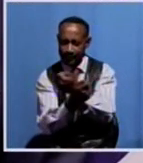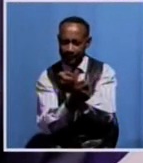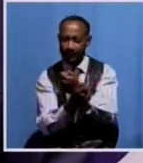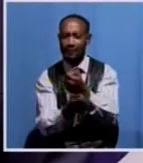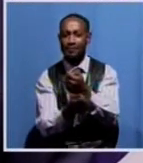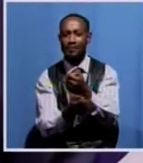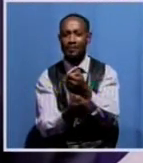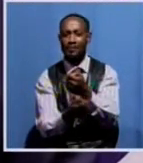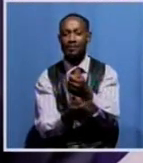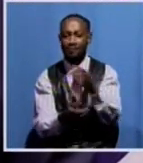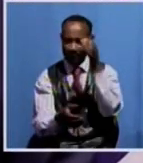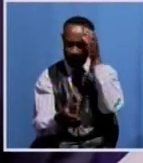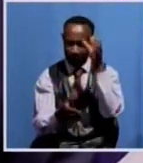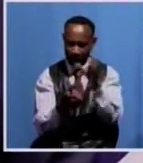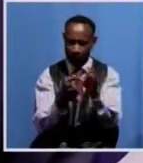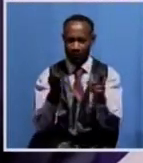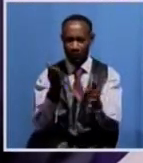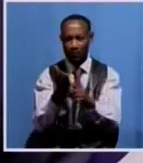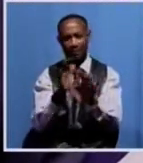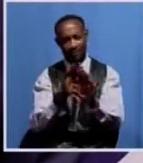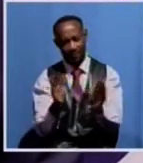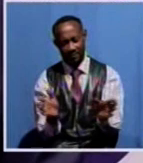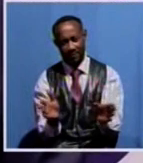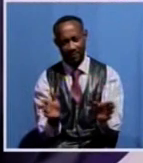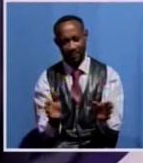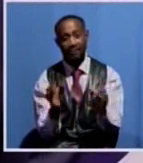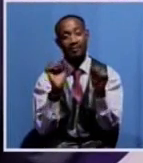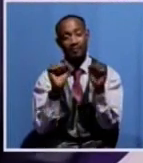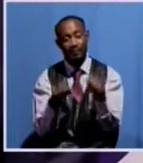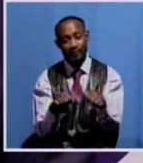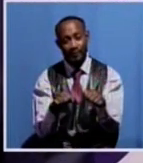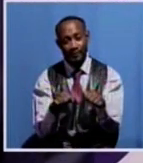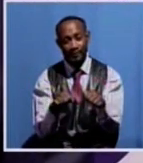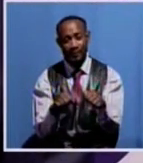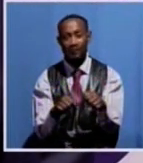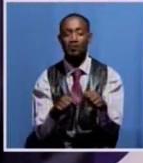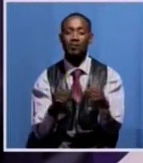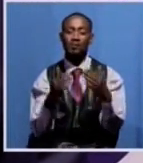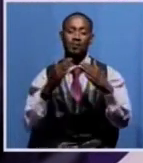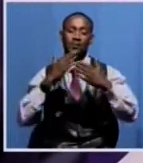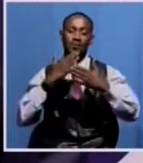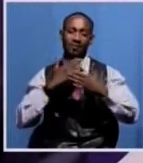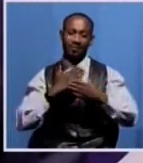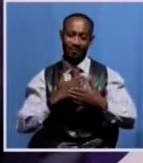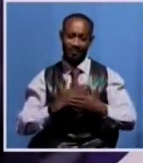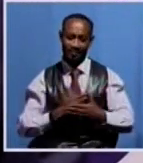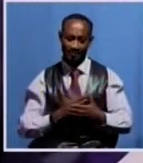and spreading it over a longer period of time so that you are able to relieve the pressure that you are under.